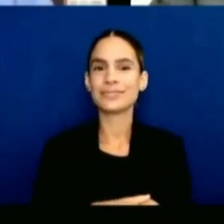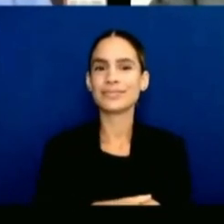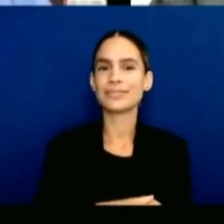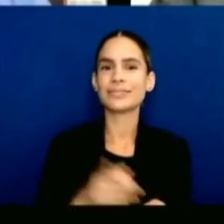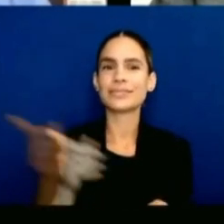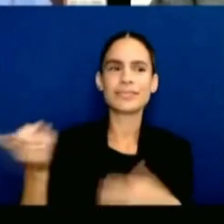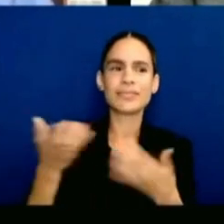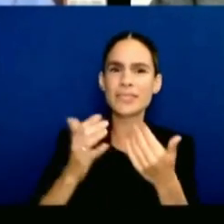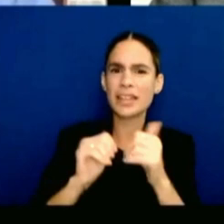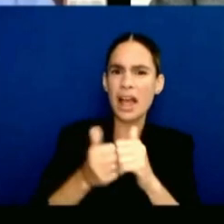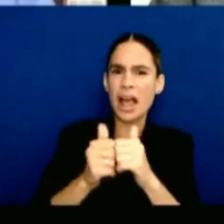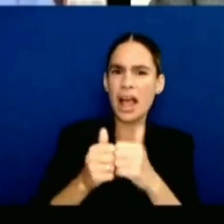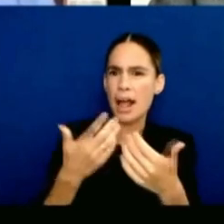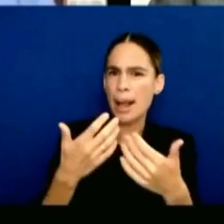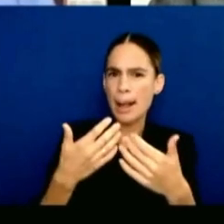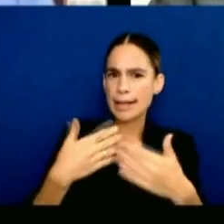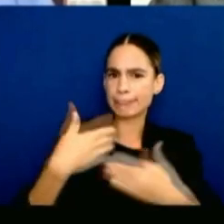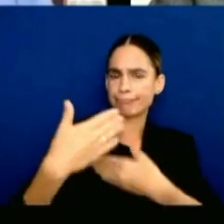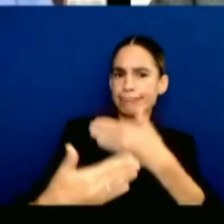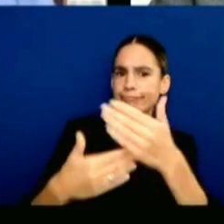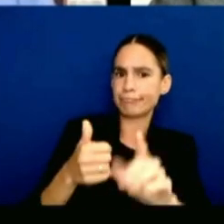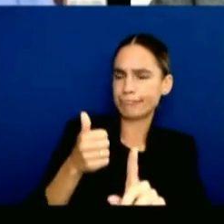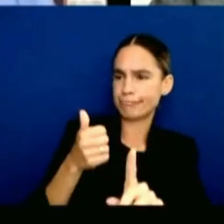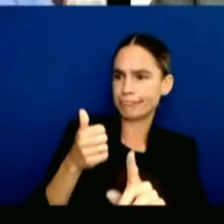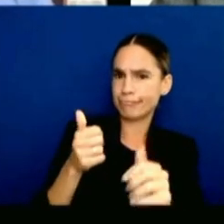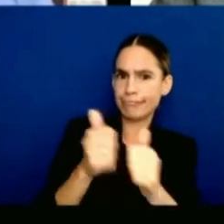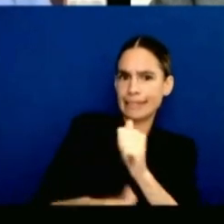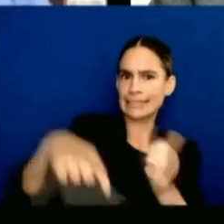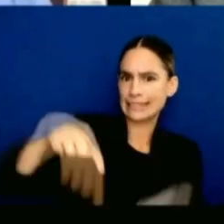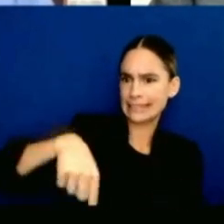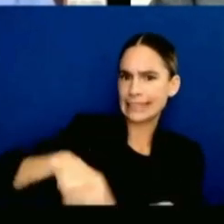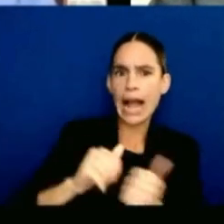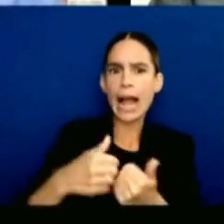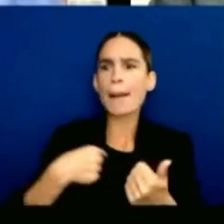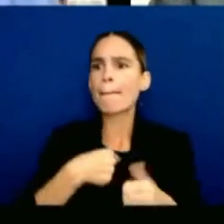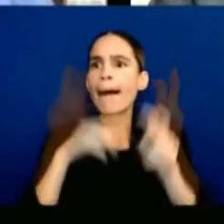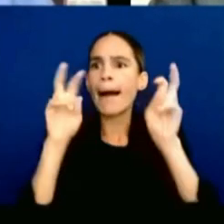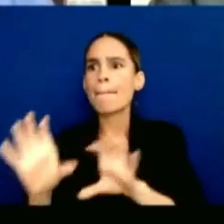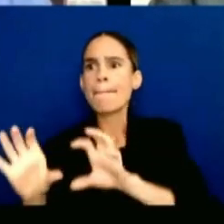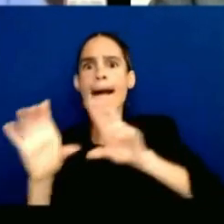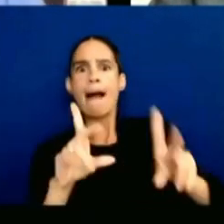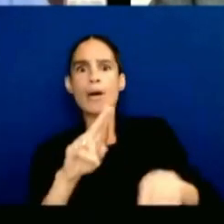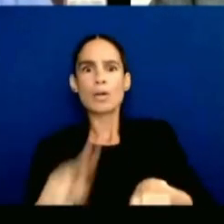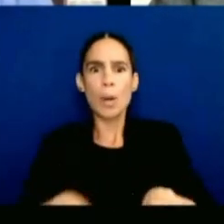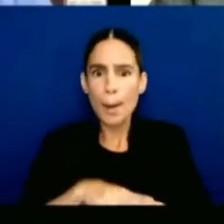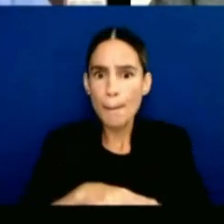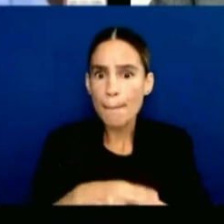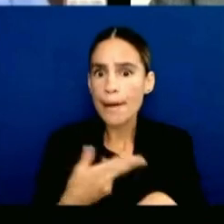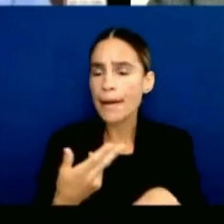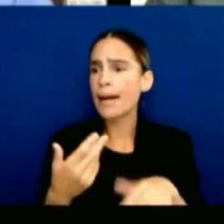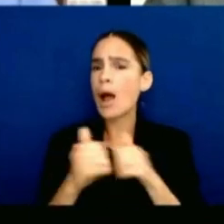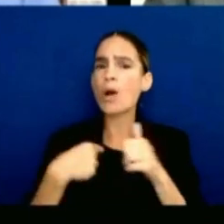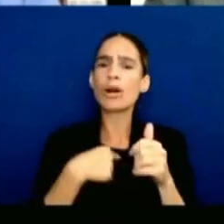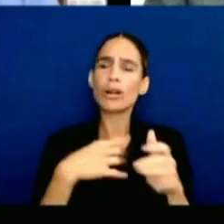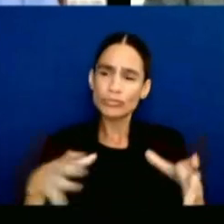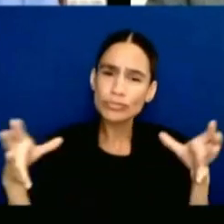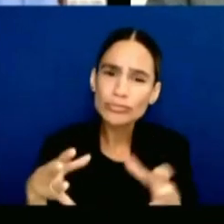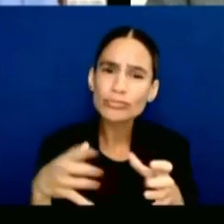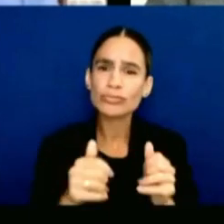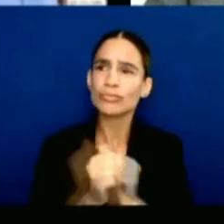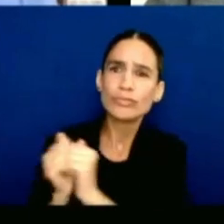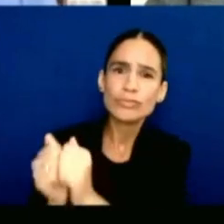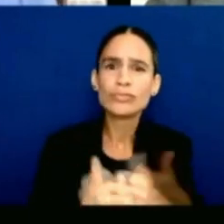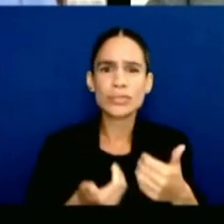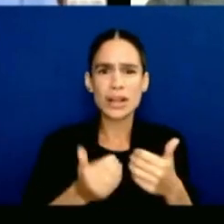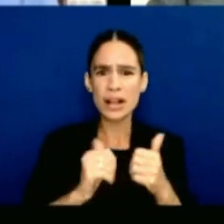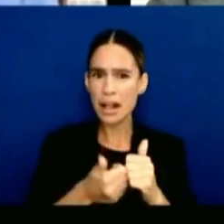approaching normal life where we can all be back together again because this risk won't be so high. Where are we, Tony, with the vaccine efforts that